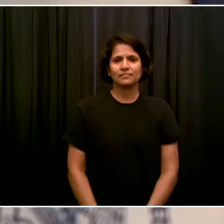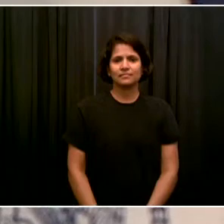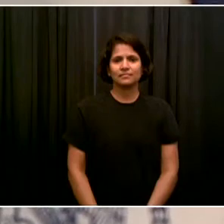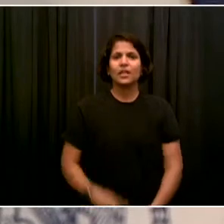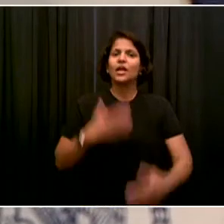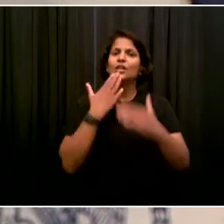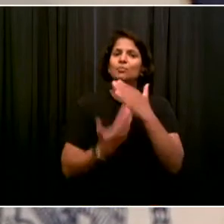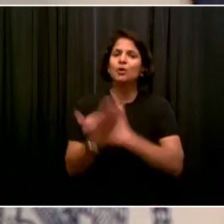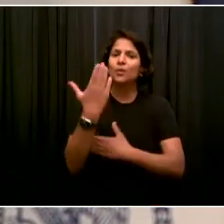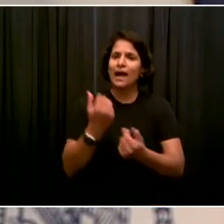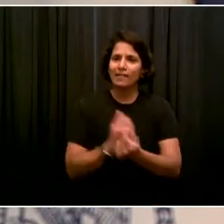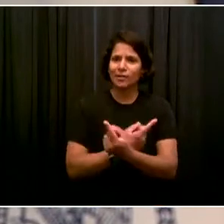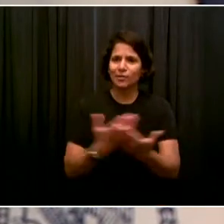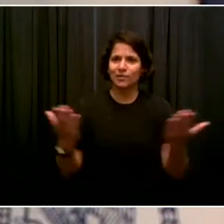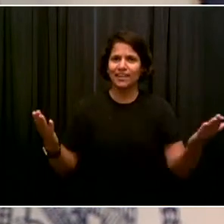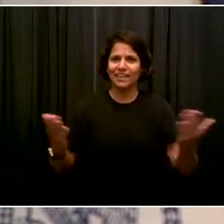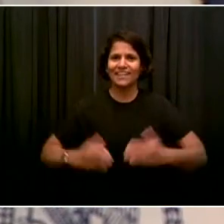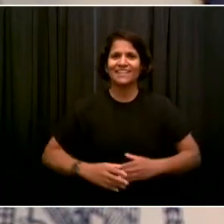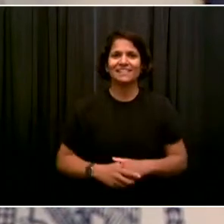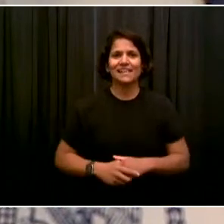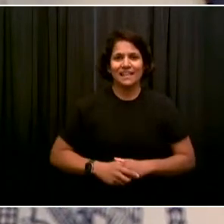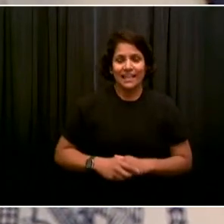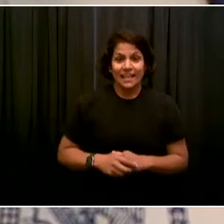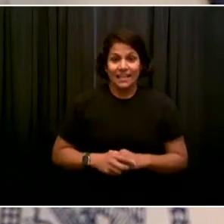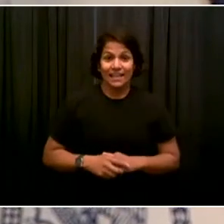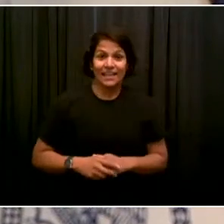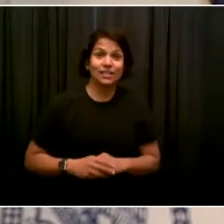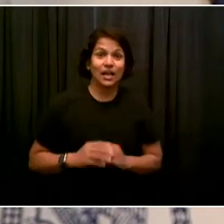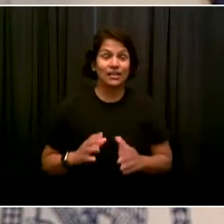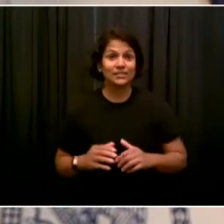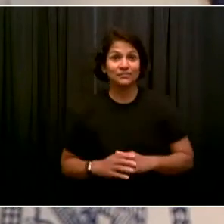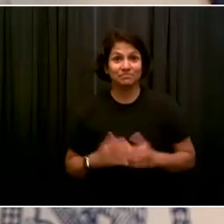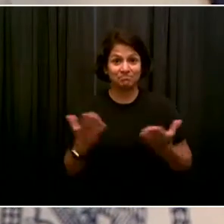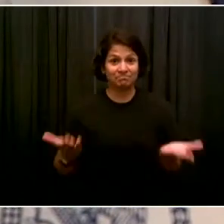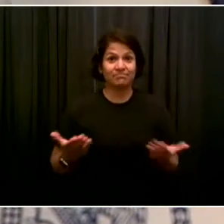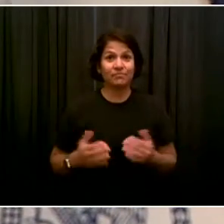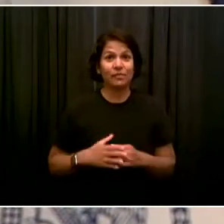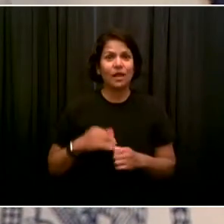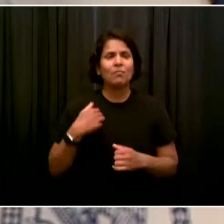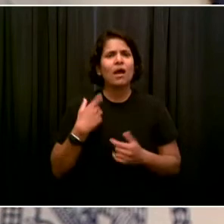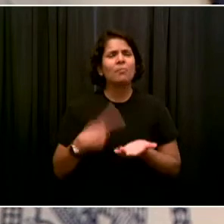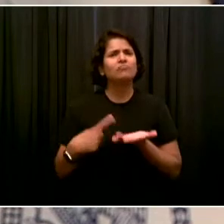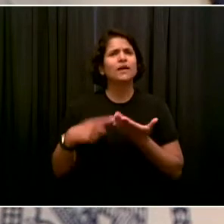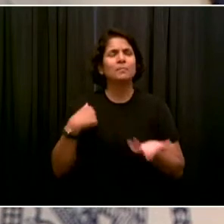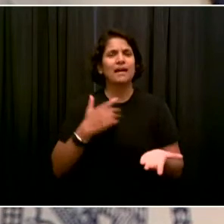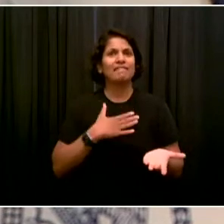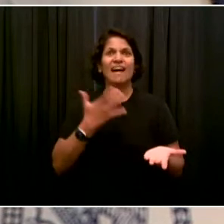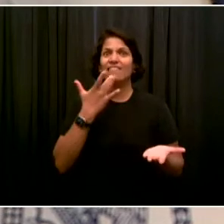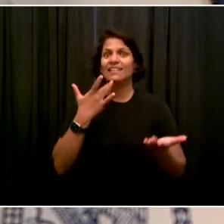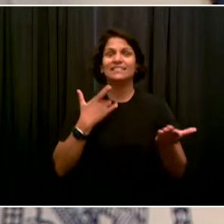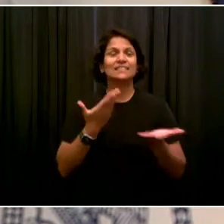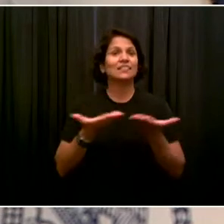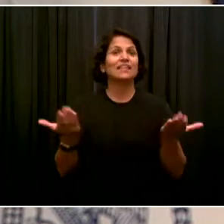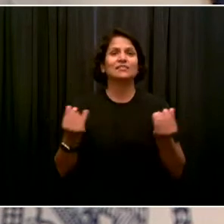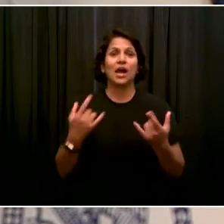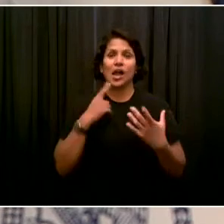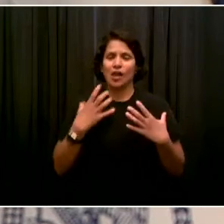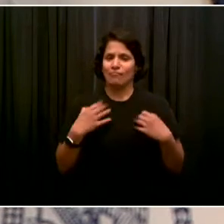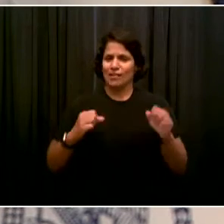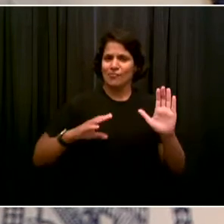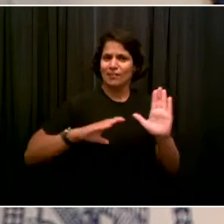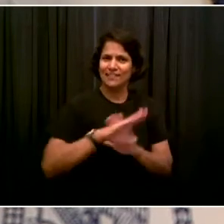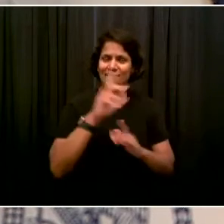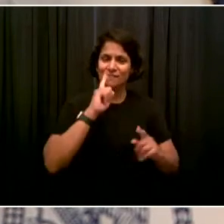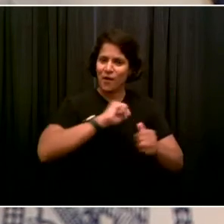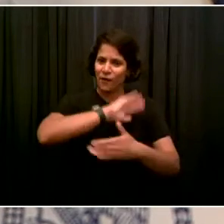Good morning, everyone. Let's talk about my very favorite subject, recovery for all of us. Recovery for all of us means